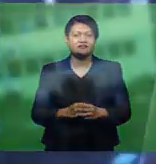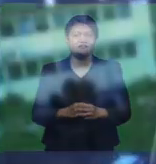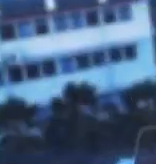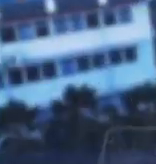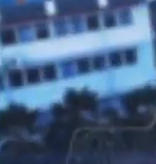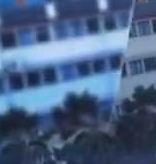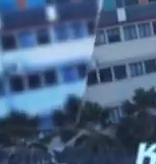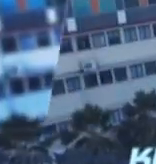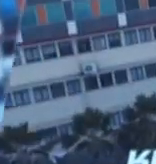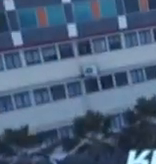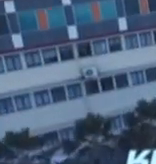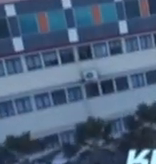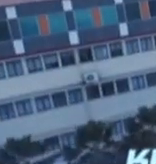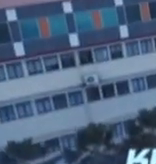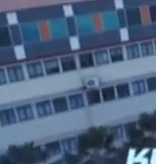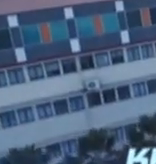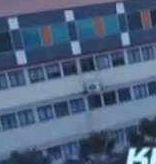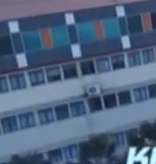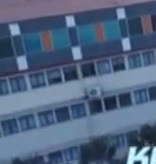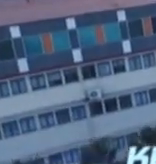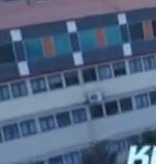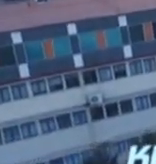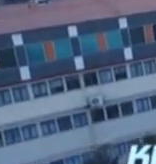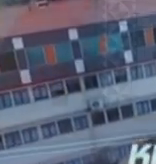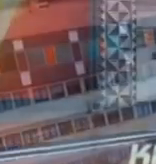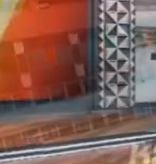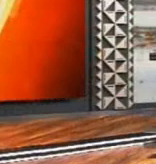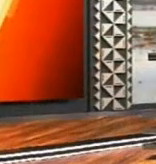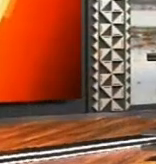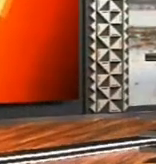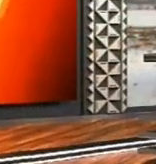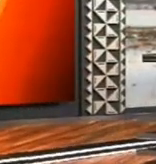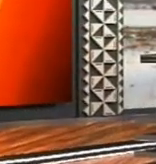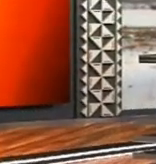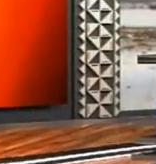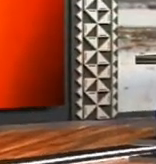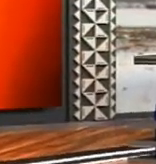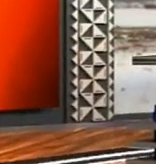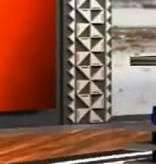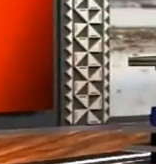From the studios of FBC Suva, Atera Lendua.